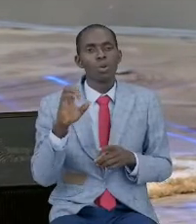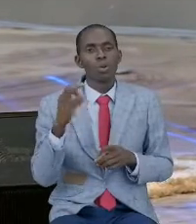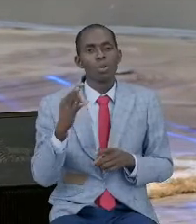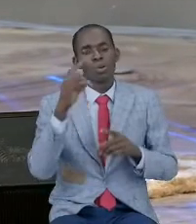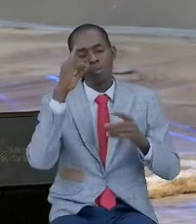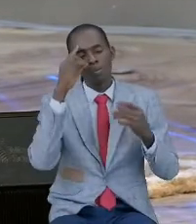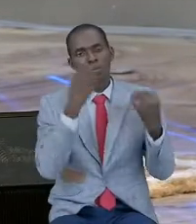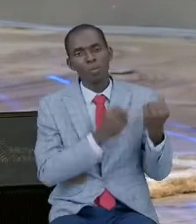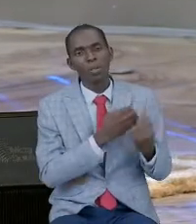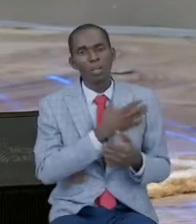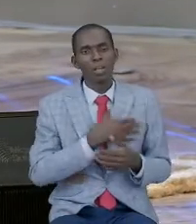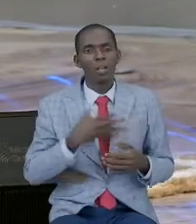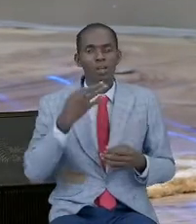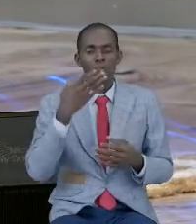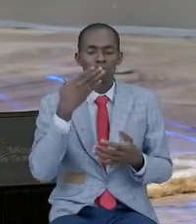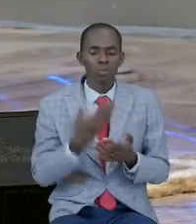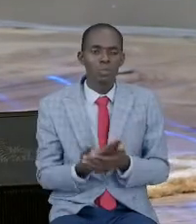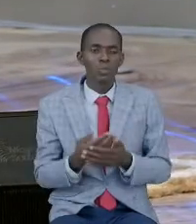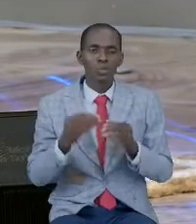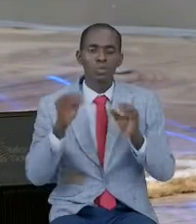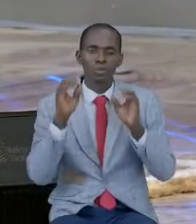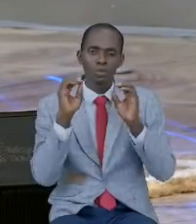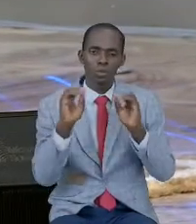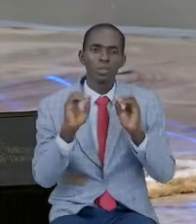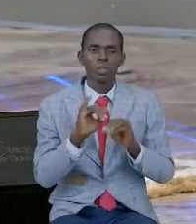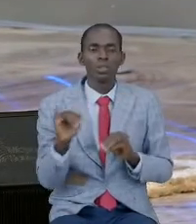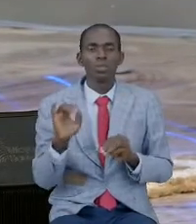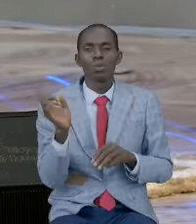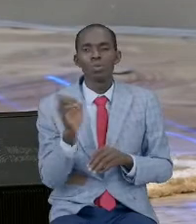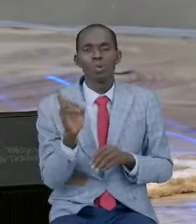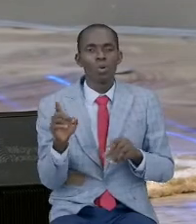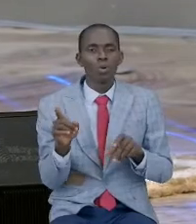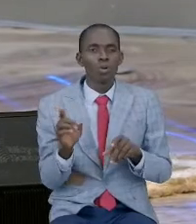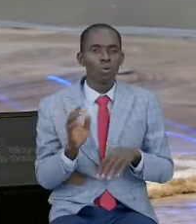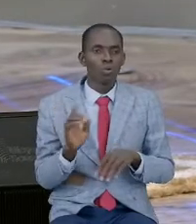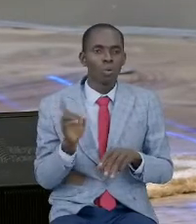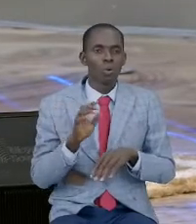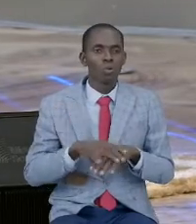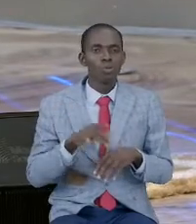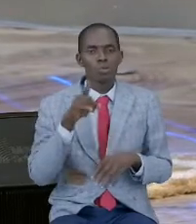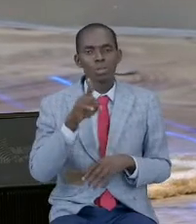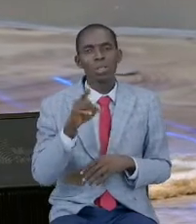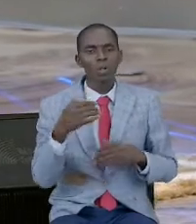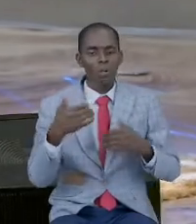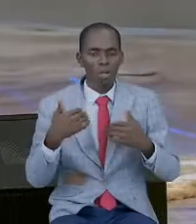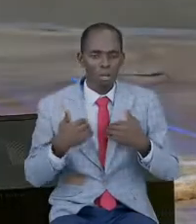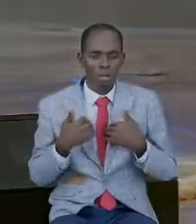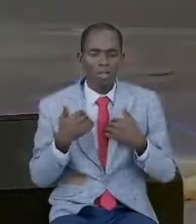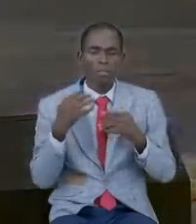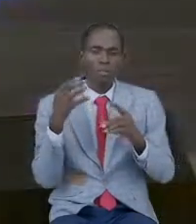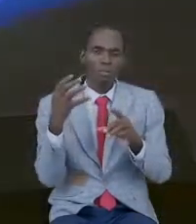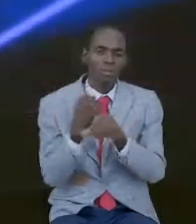good doctrine, whereunto thou hast attained.